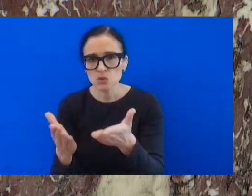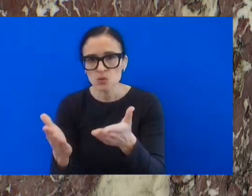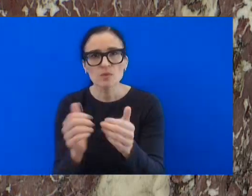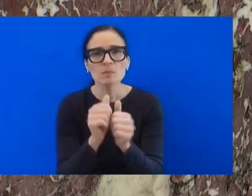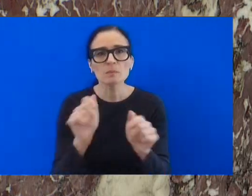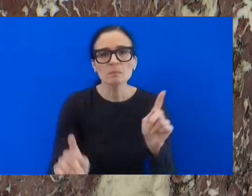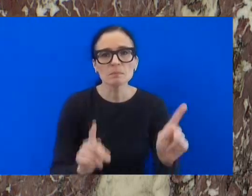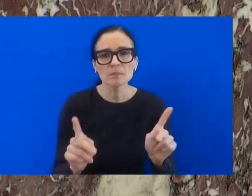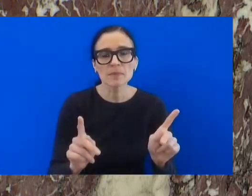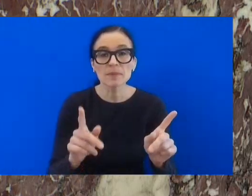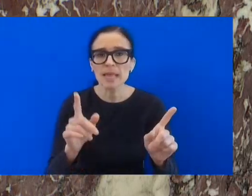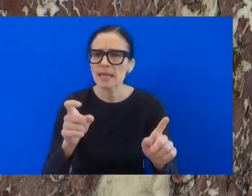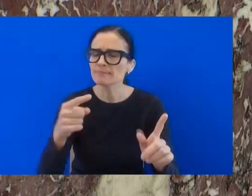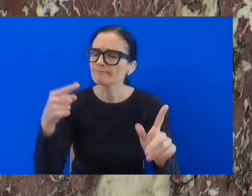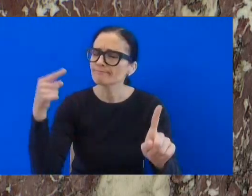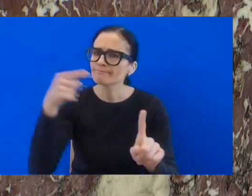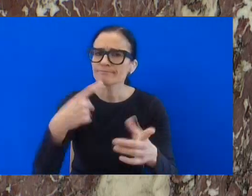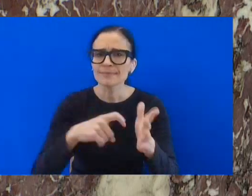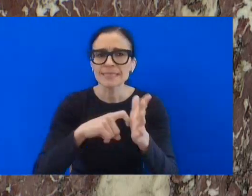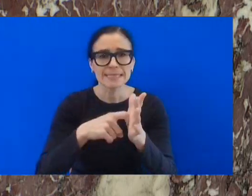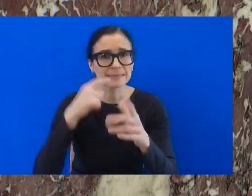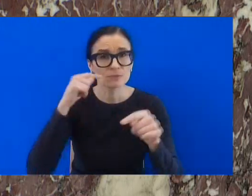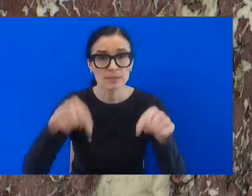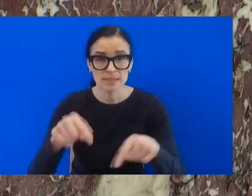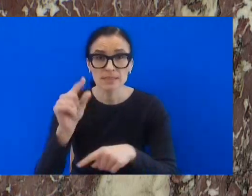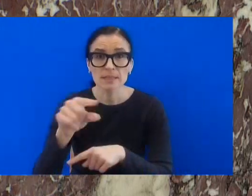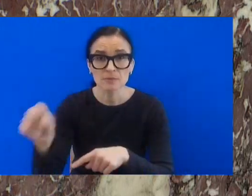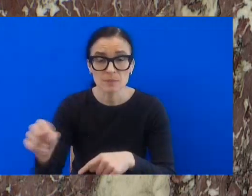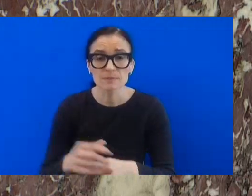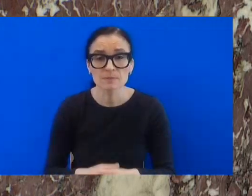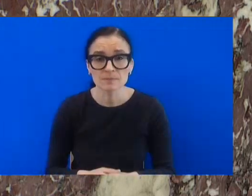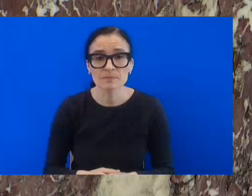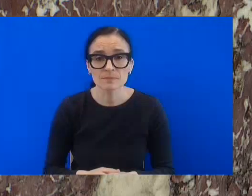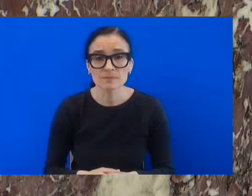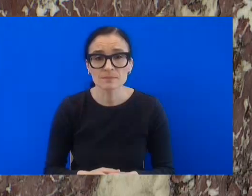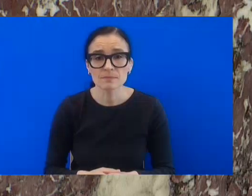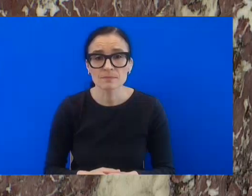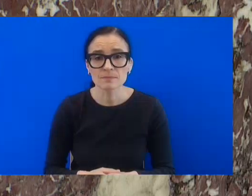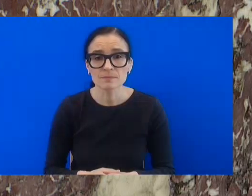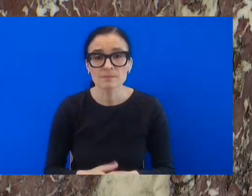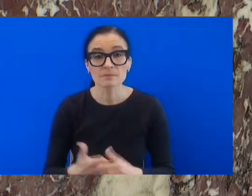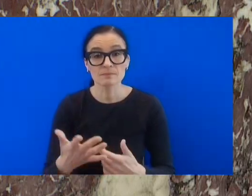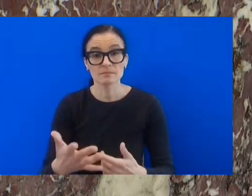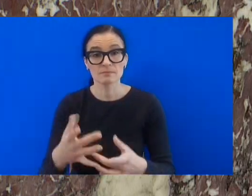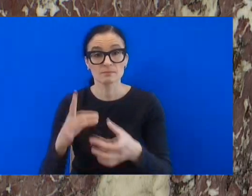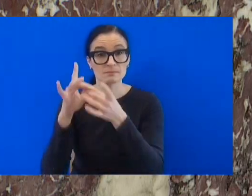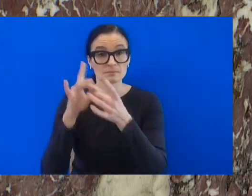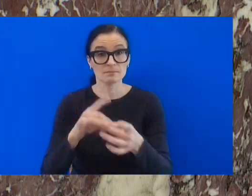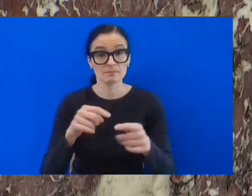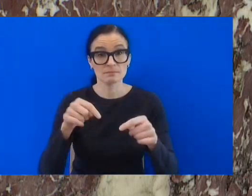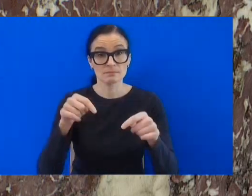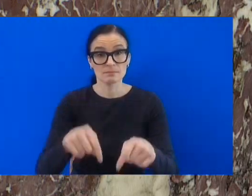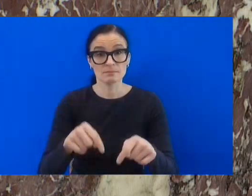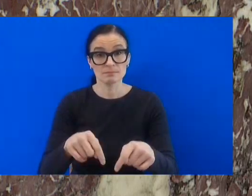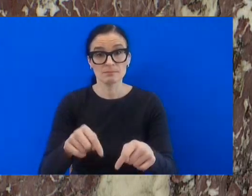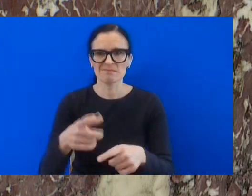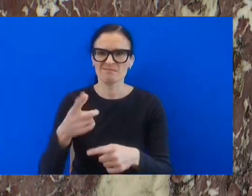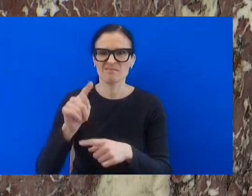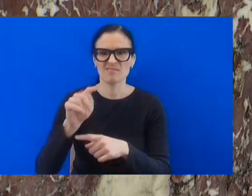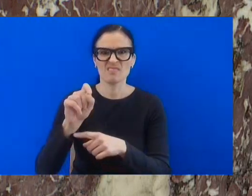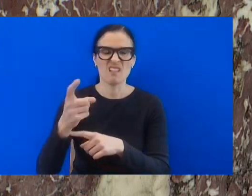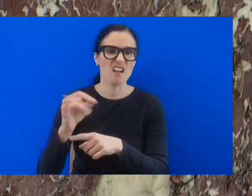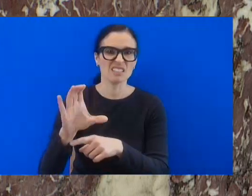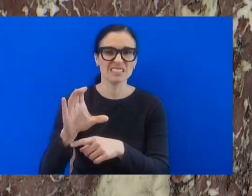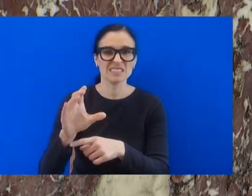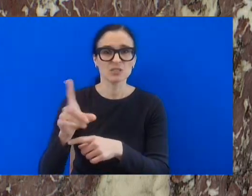particularly, Mr. Speaker, in the toxic drug crisis that has touched so many people. Mr. Speaker,